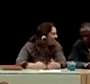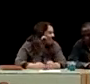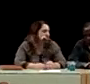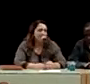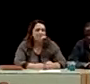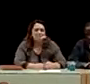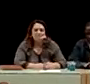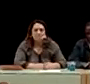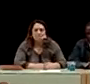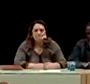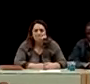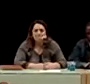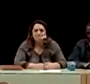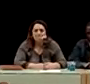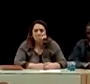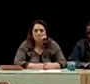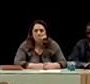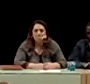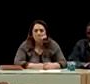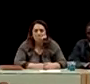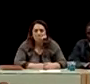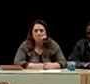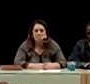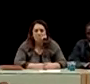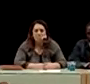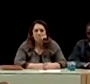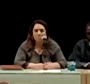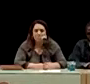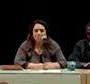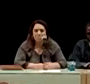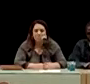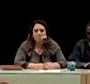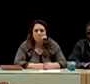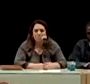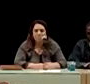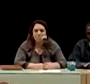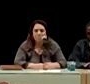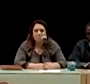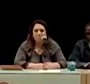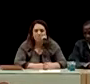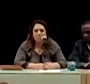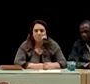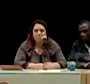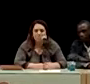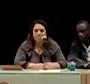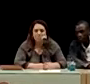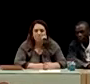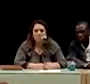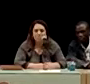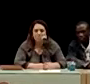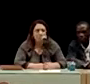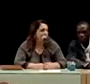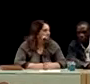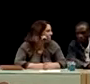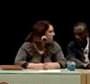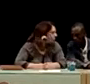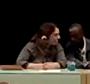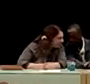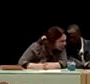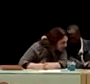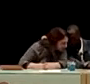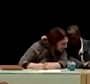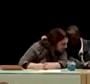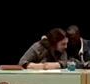technological deployment, development, artificial intelligence, for example, will become a central concern